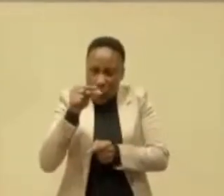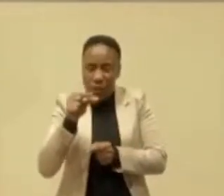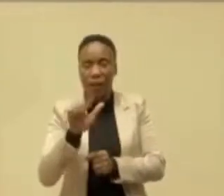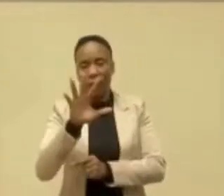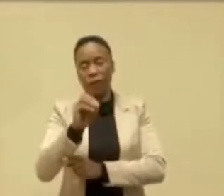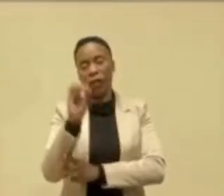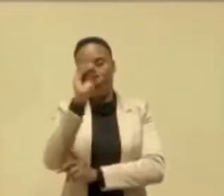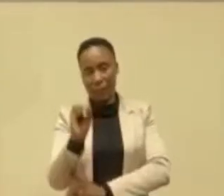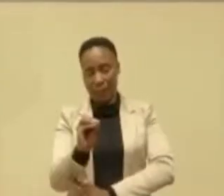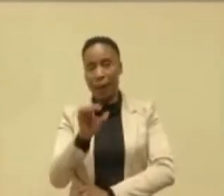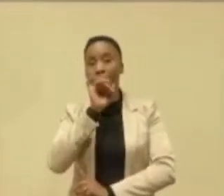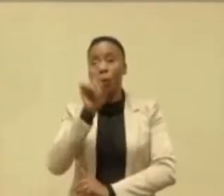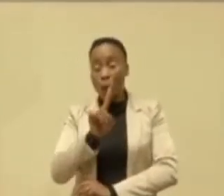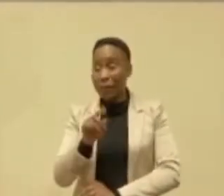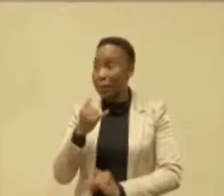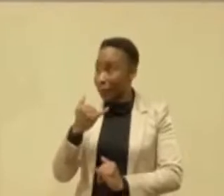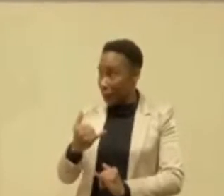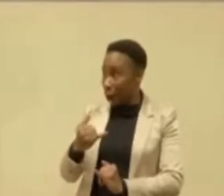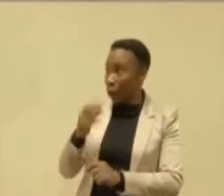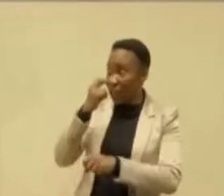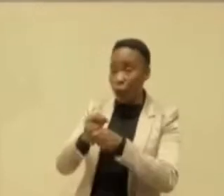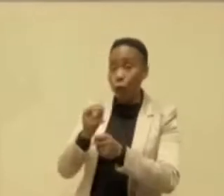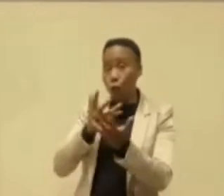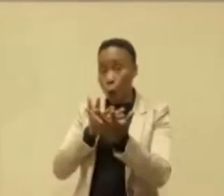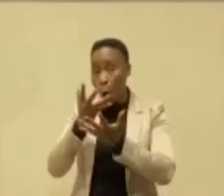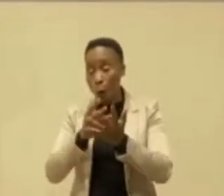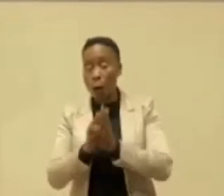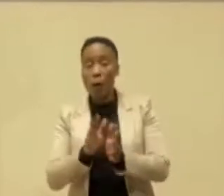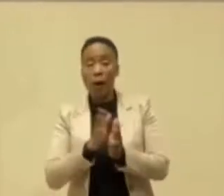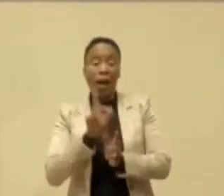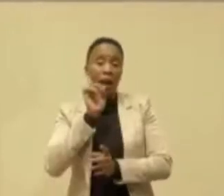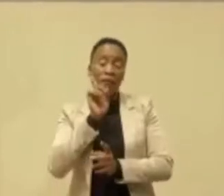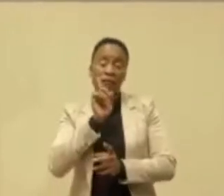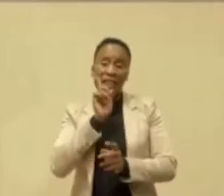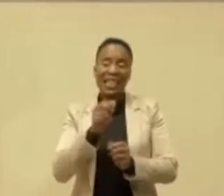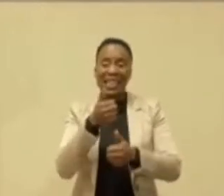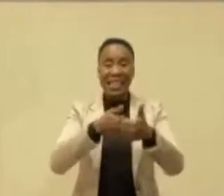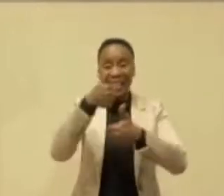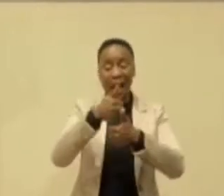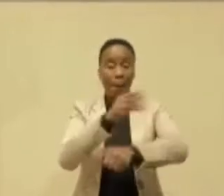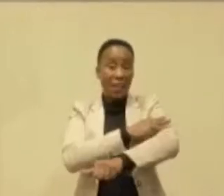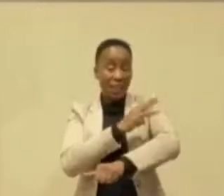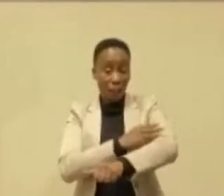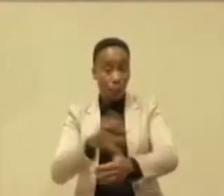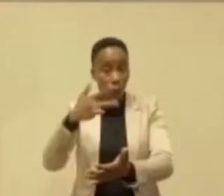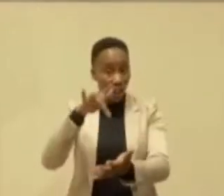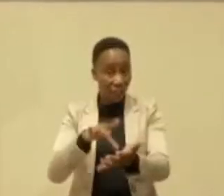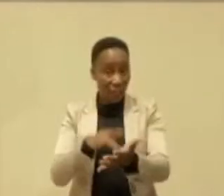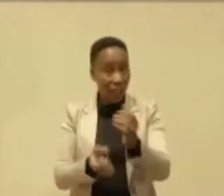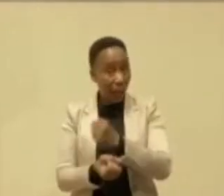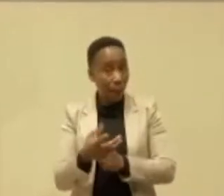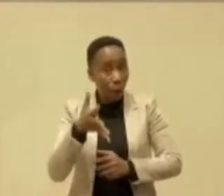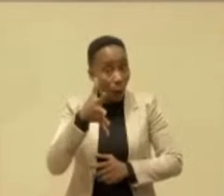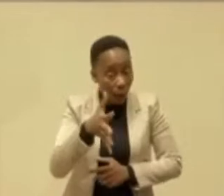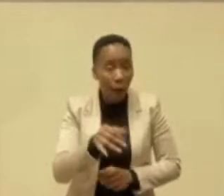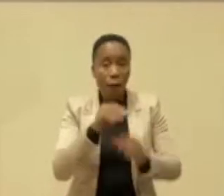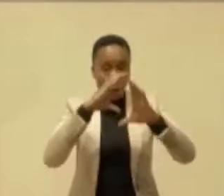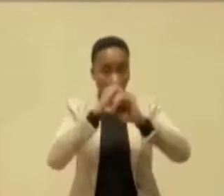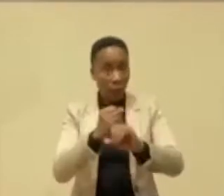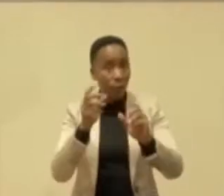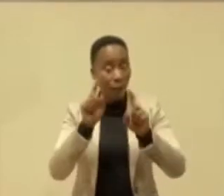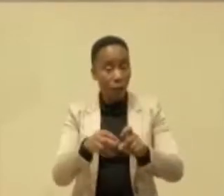if we talk to any senior managers positions that are still to happen the focus would have to be